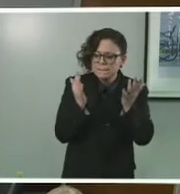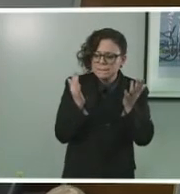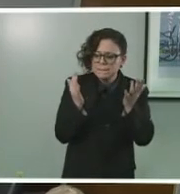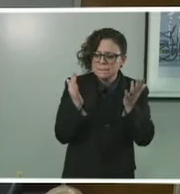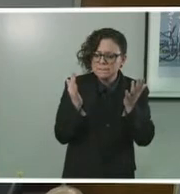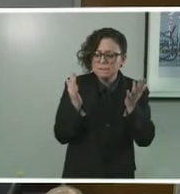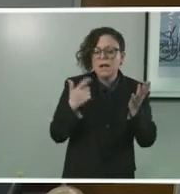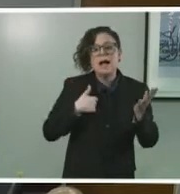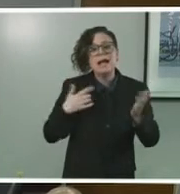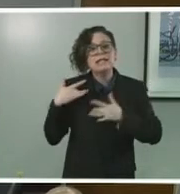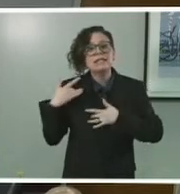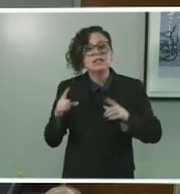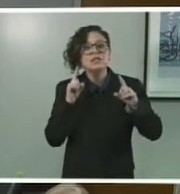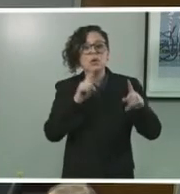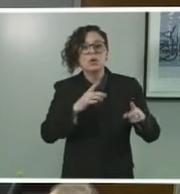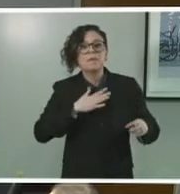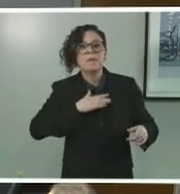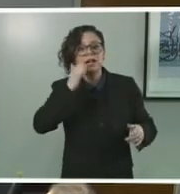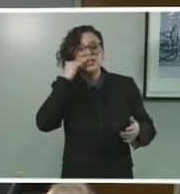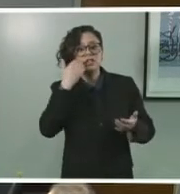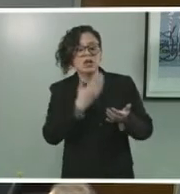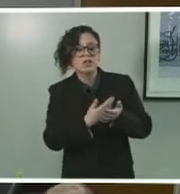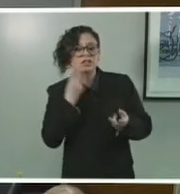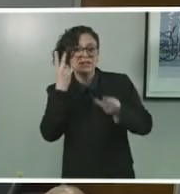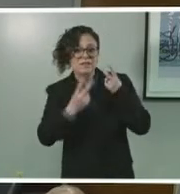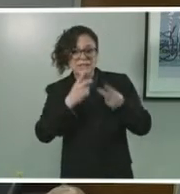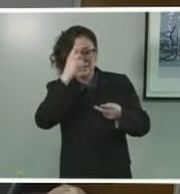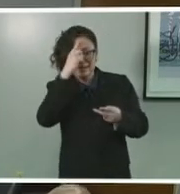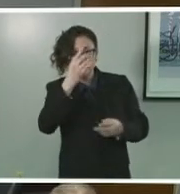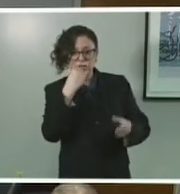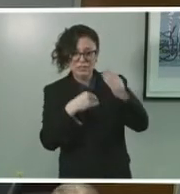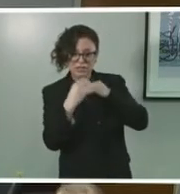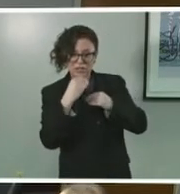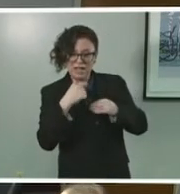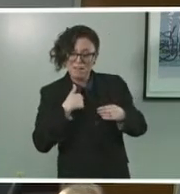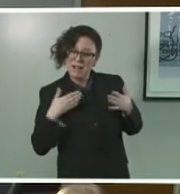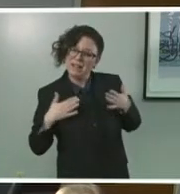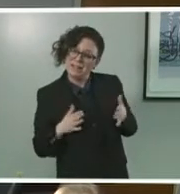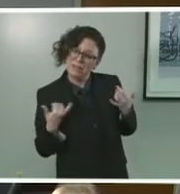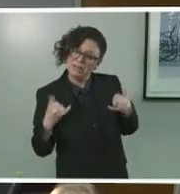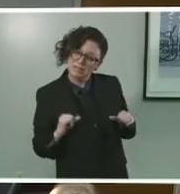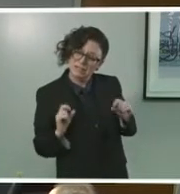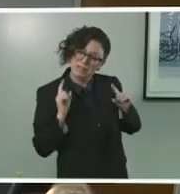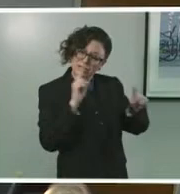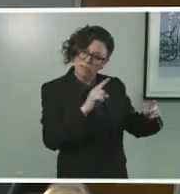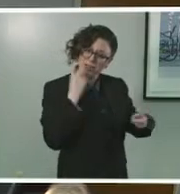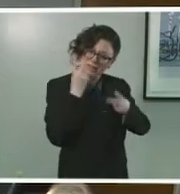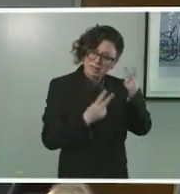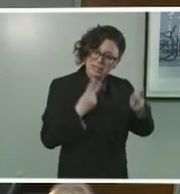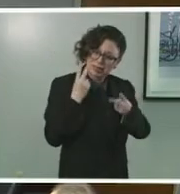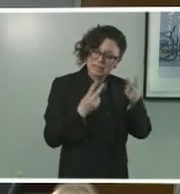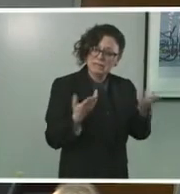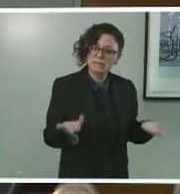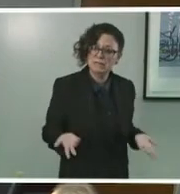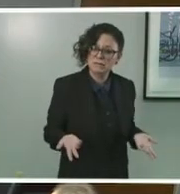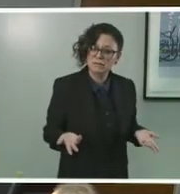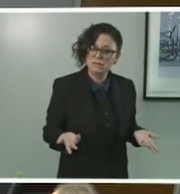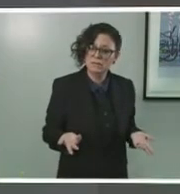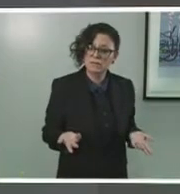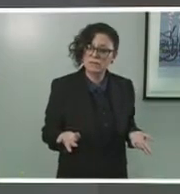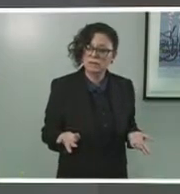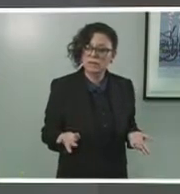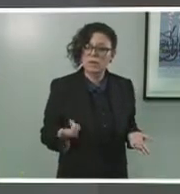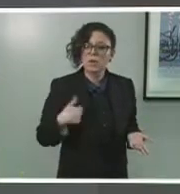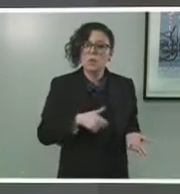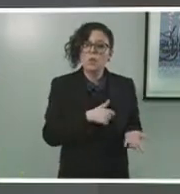I frequently go to my daughters for dinner. Am I allowed to continue to do that? Yeah, I mean, I think we want to